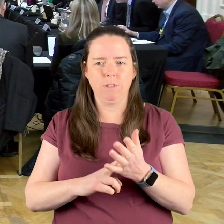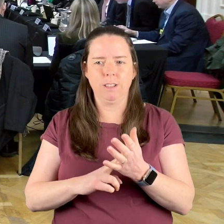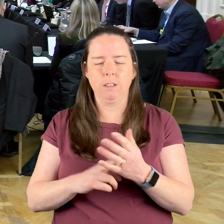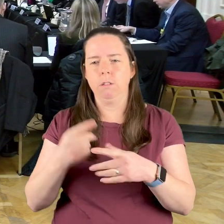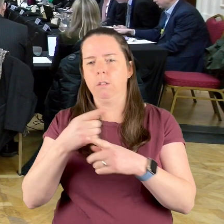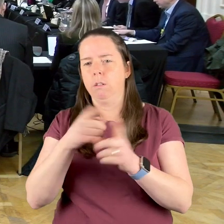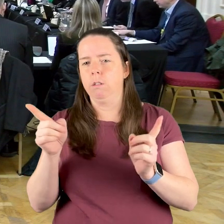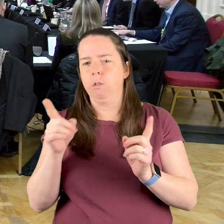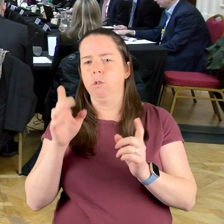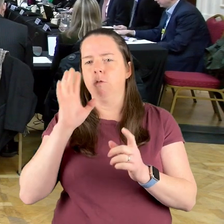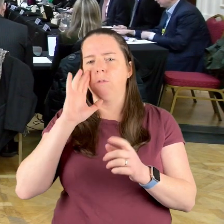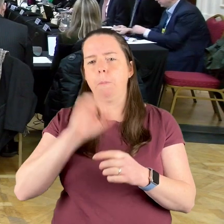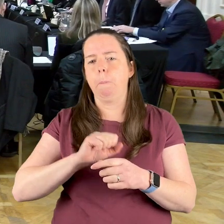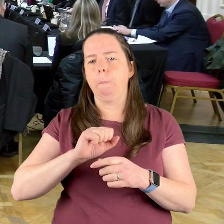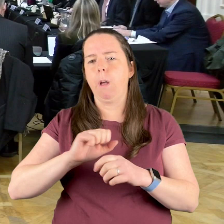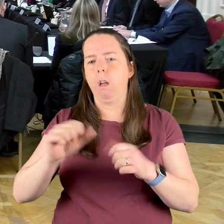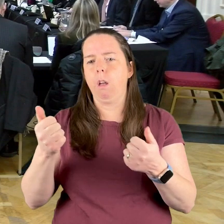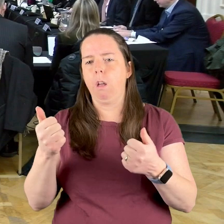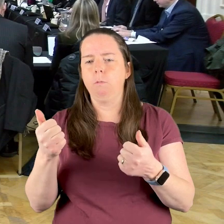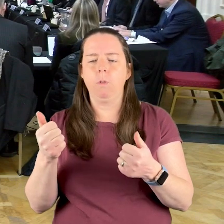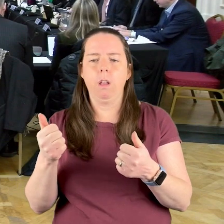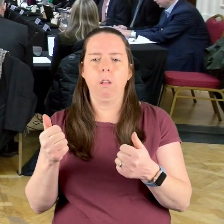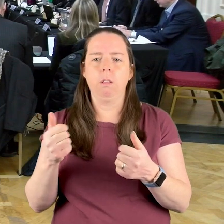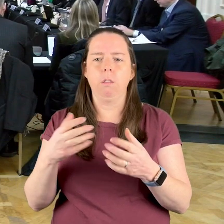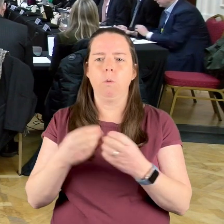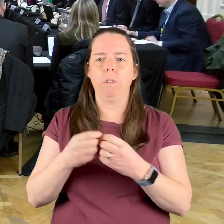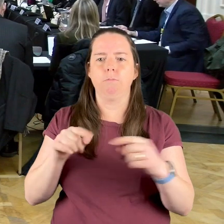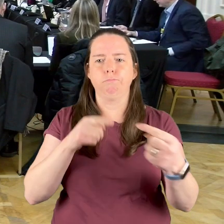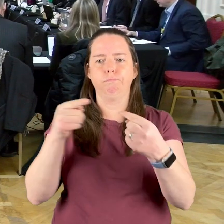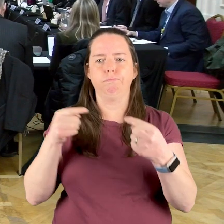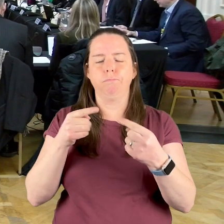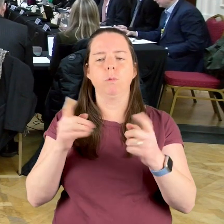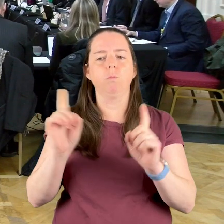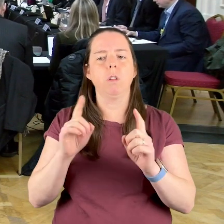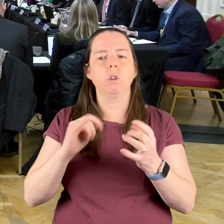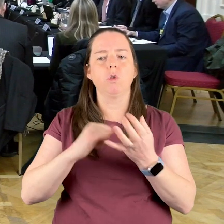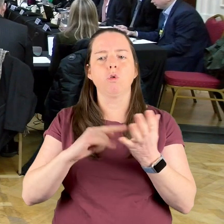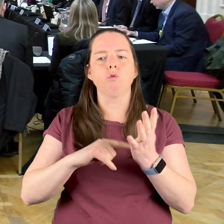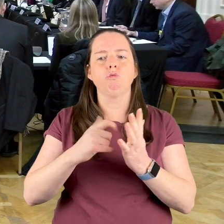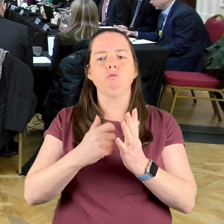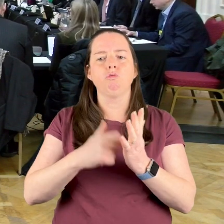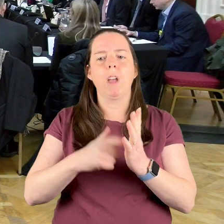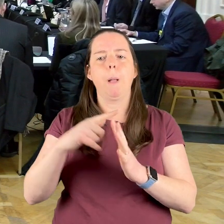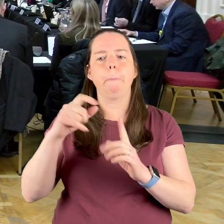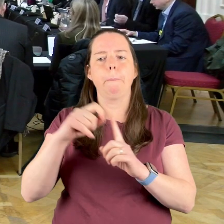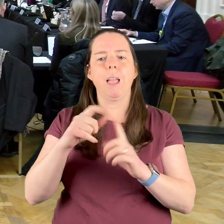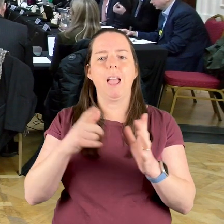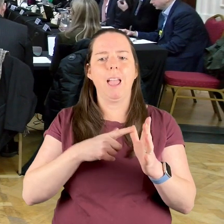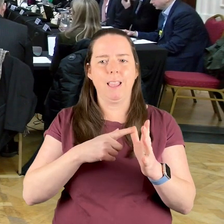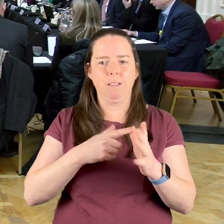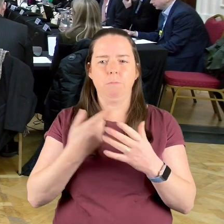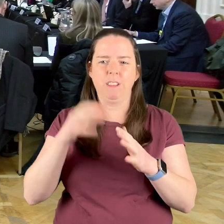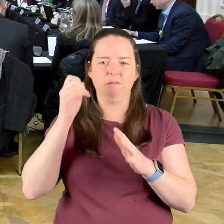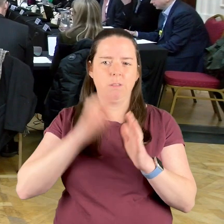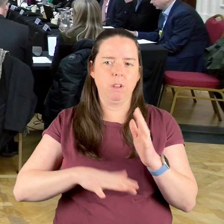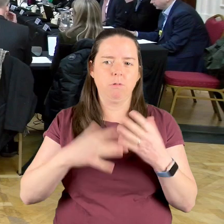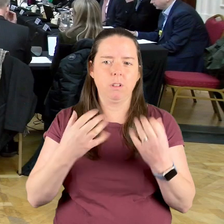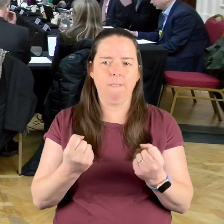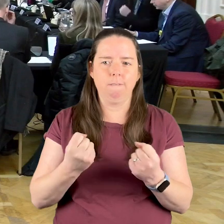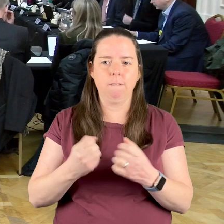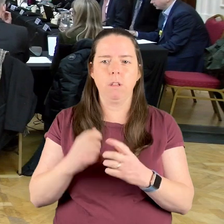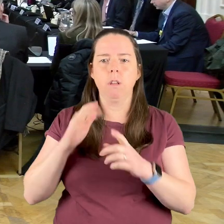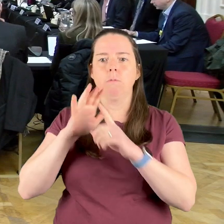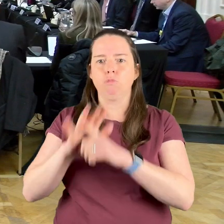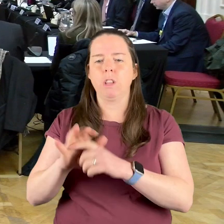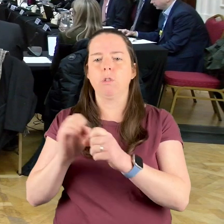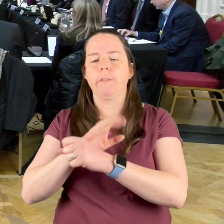well with the challenges around strep A that we experienced, the pressures of COVID